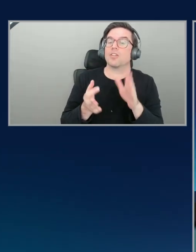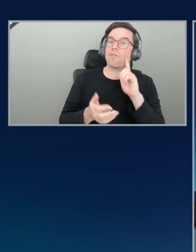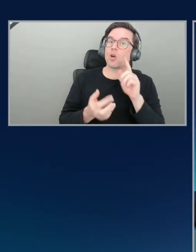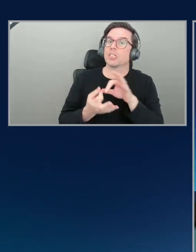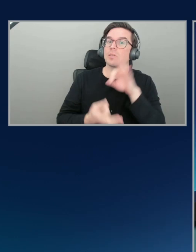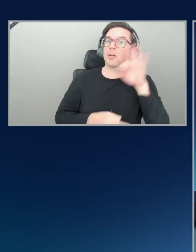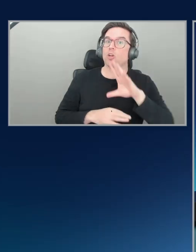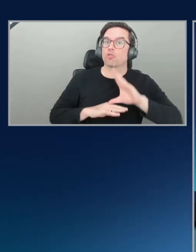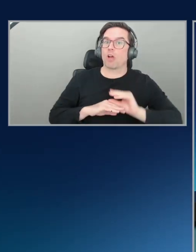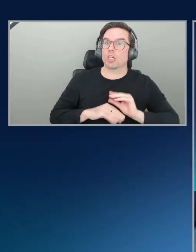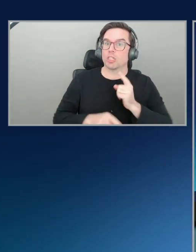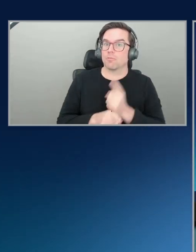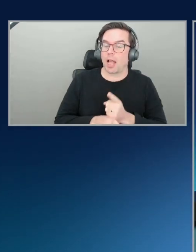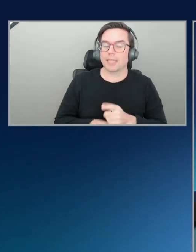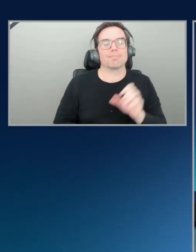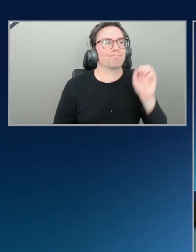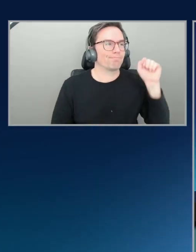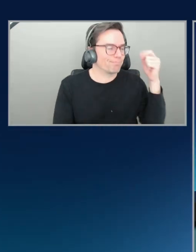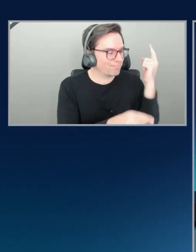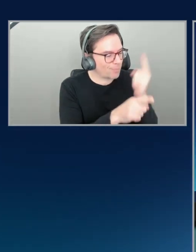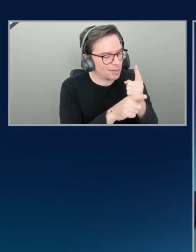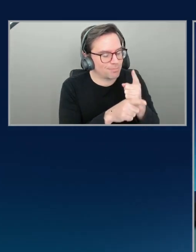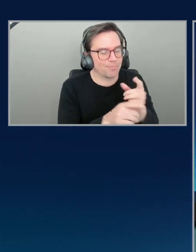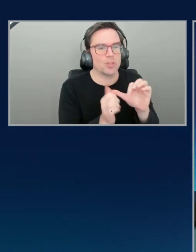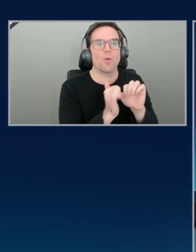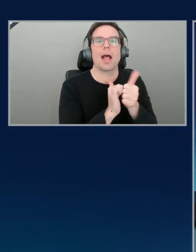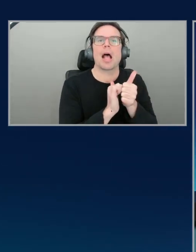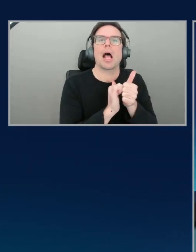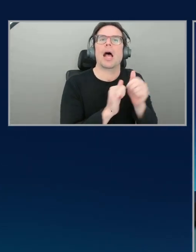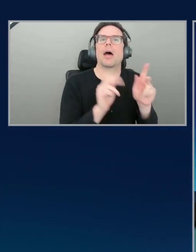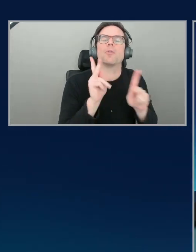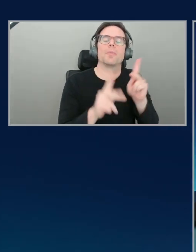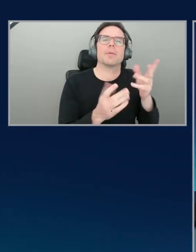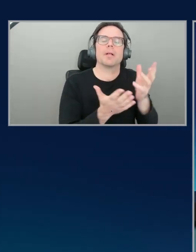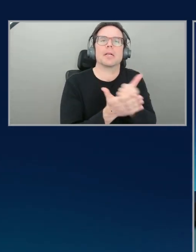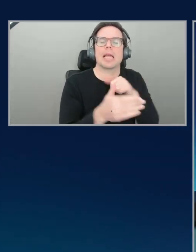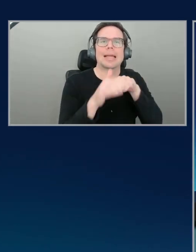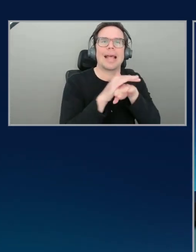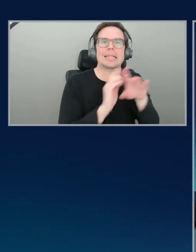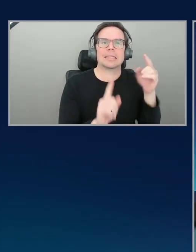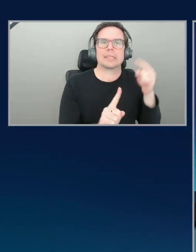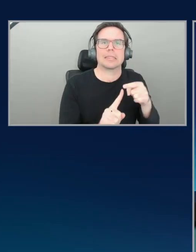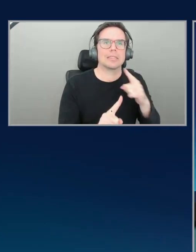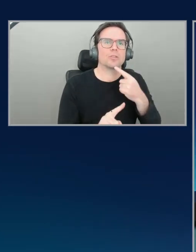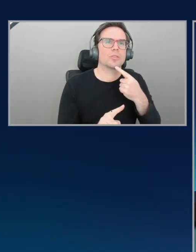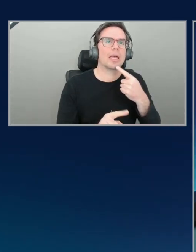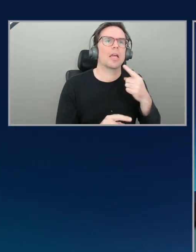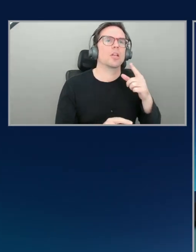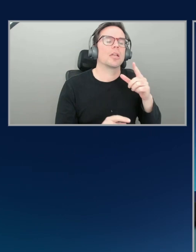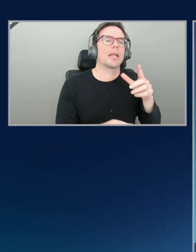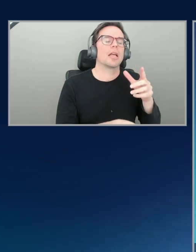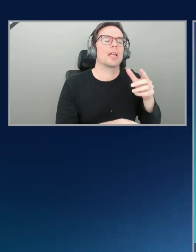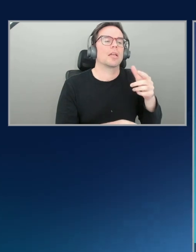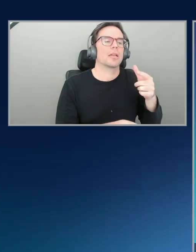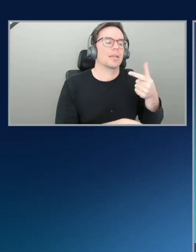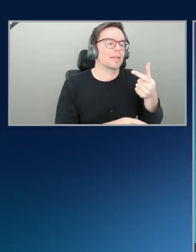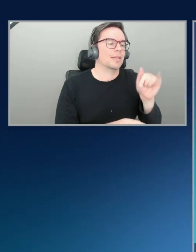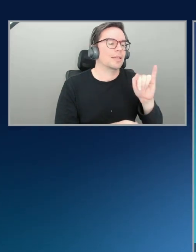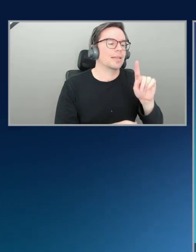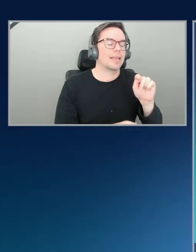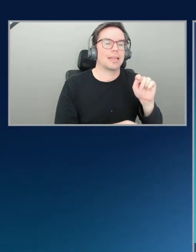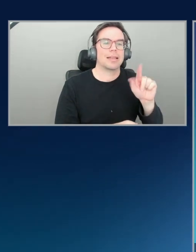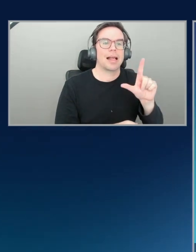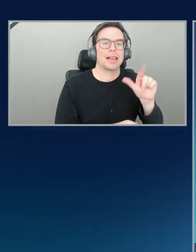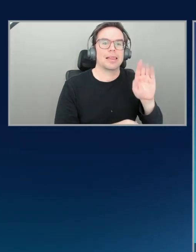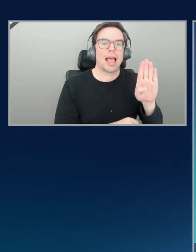get access to this, right? So you mentioned GitLab Duo. We didn't talk too much about what that is. How do I get access to GitLab